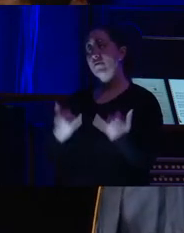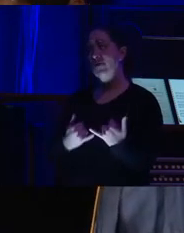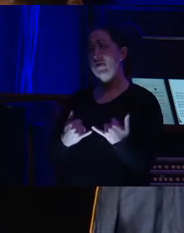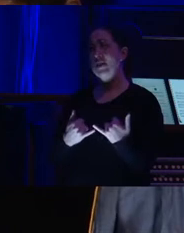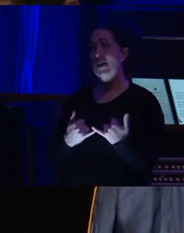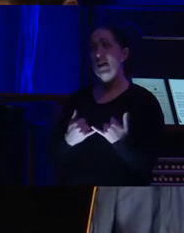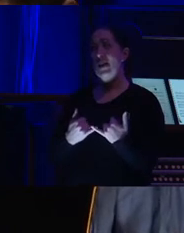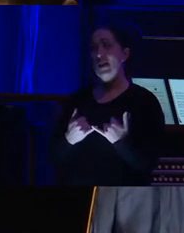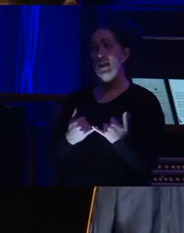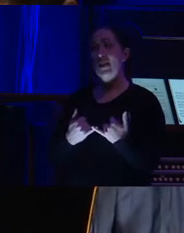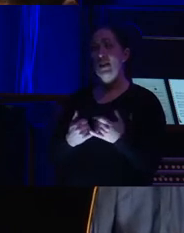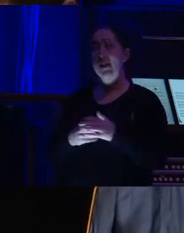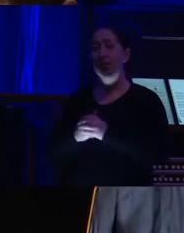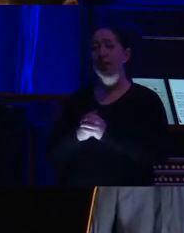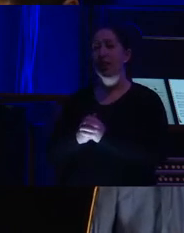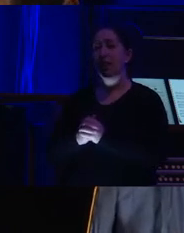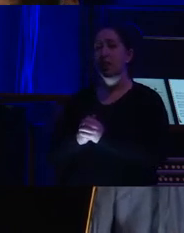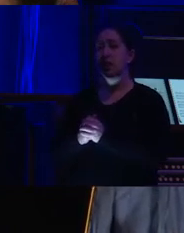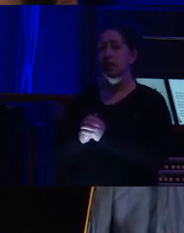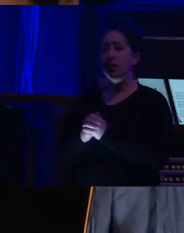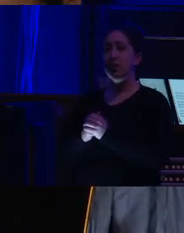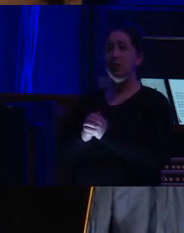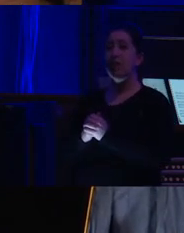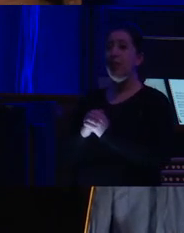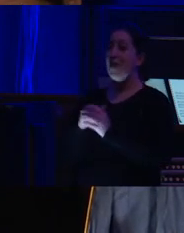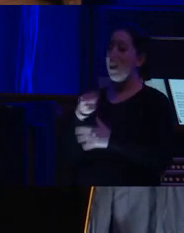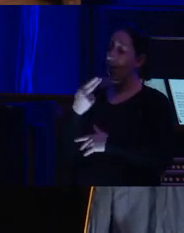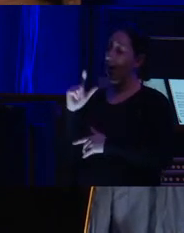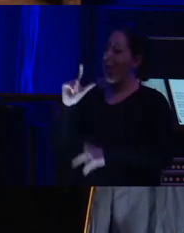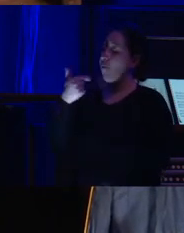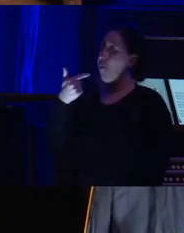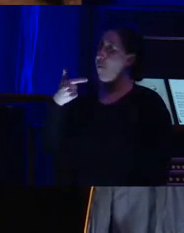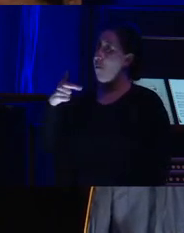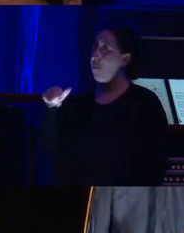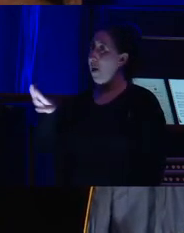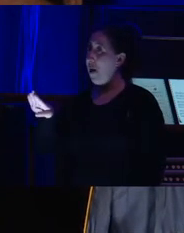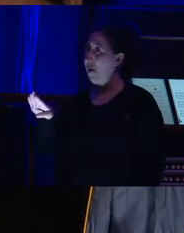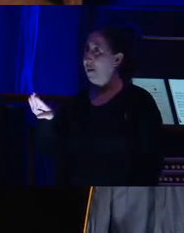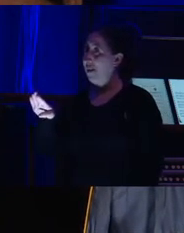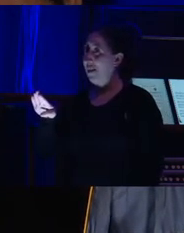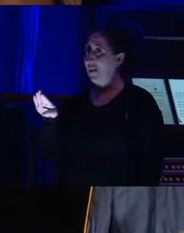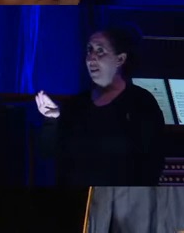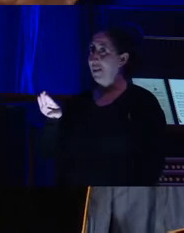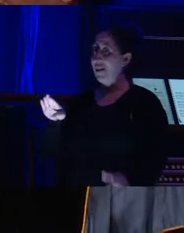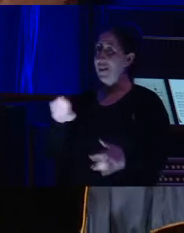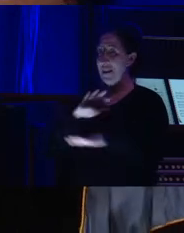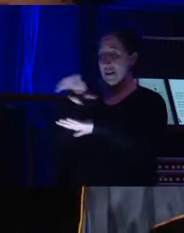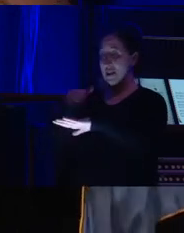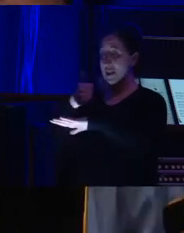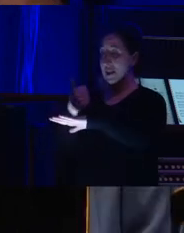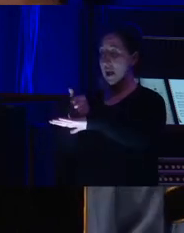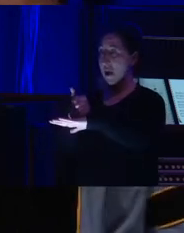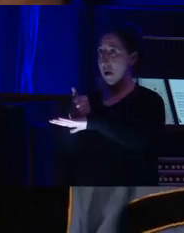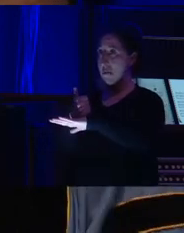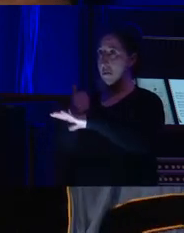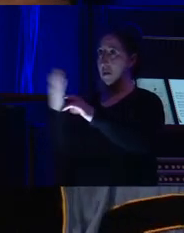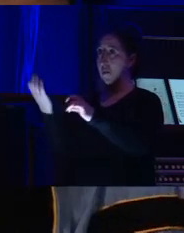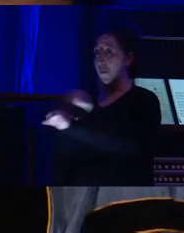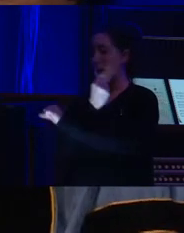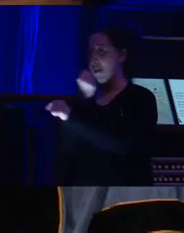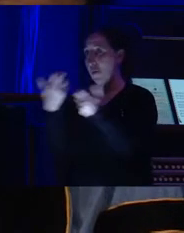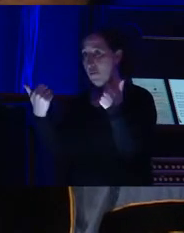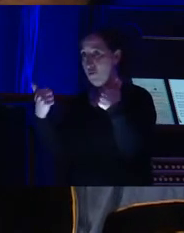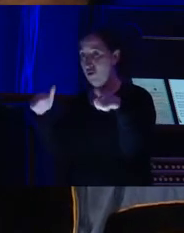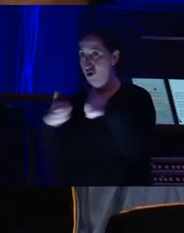as a well-tested and high-performing quarterback, Santa will be calling the plays and winning those